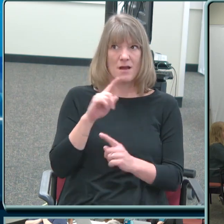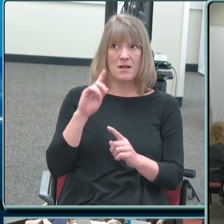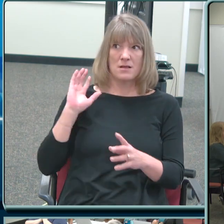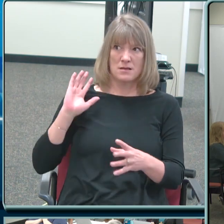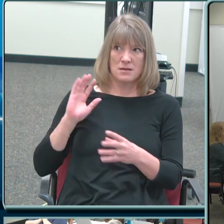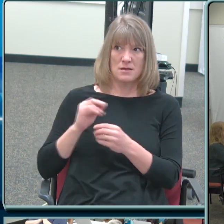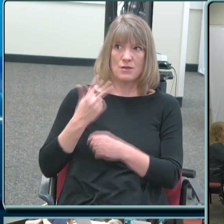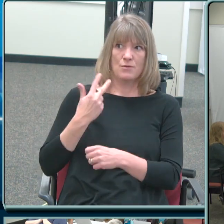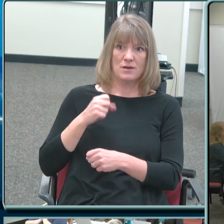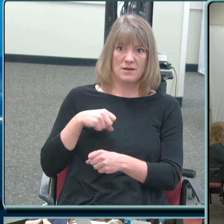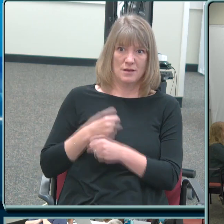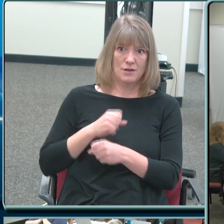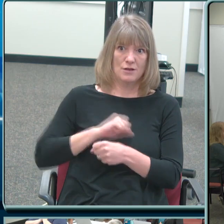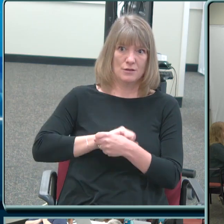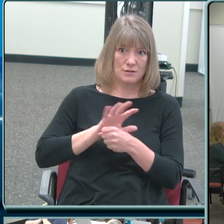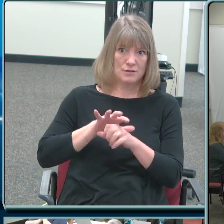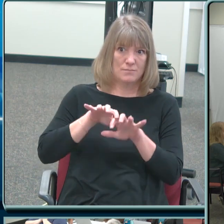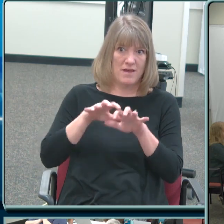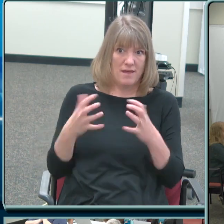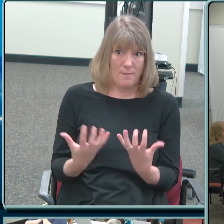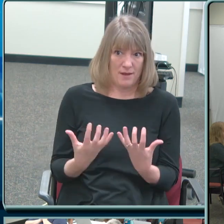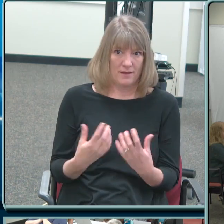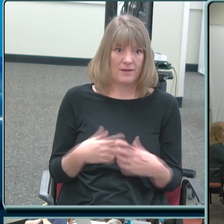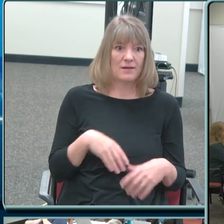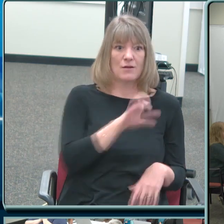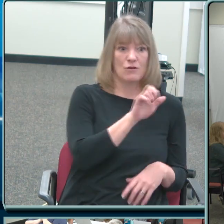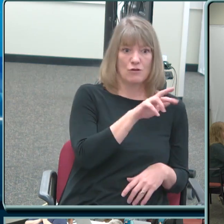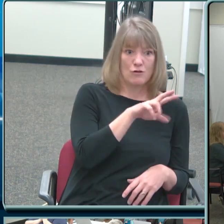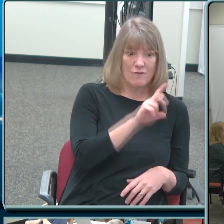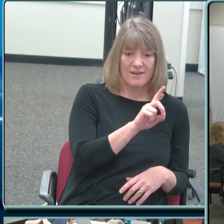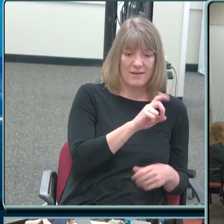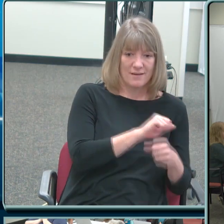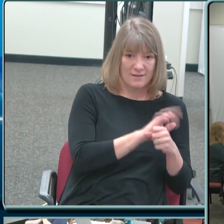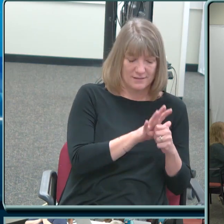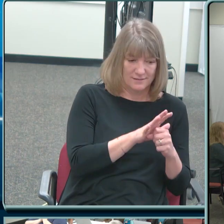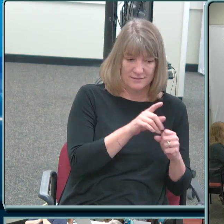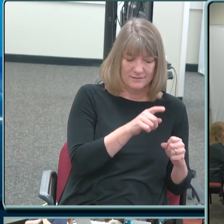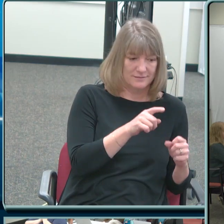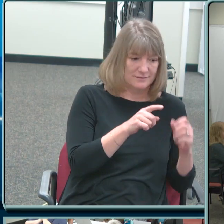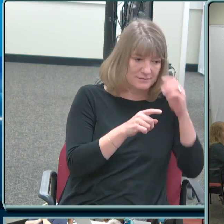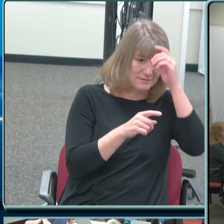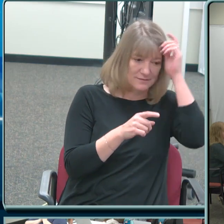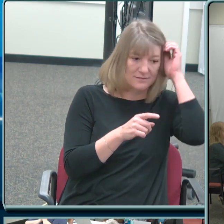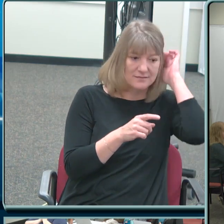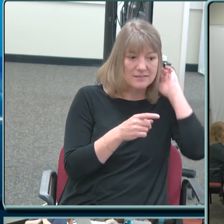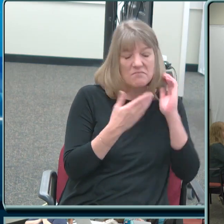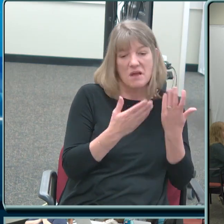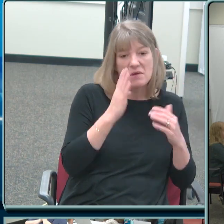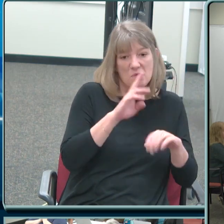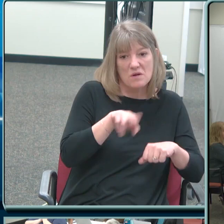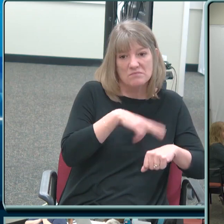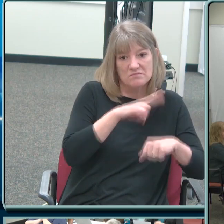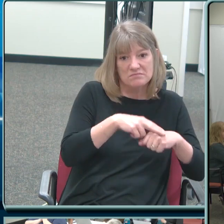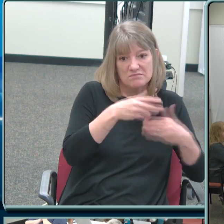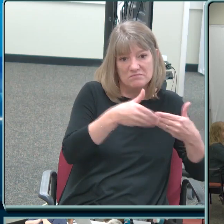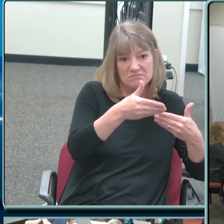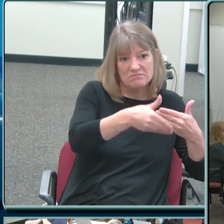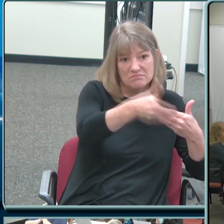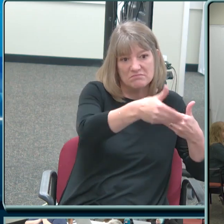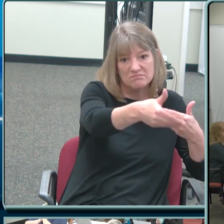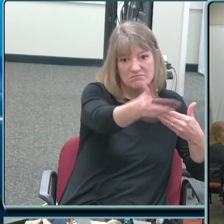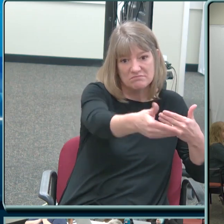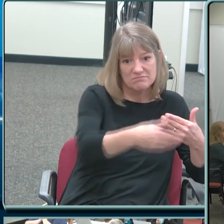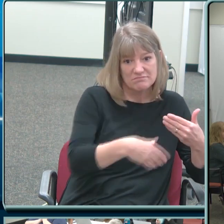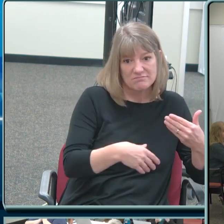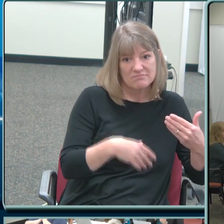years of this pandemic, we had a COVID winter season. That may be what our norm looks like in seasons to come. This virus is not